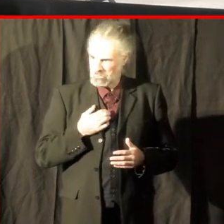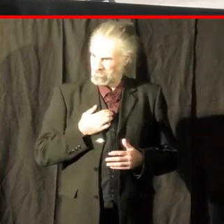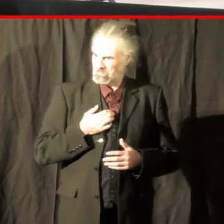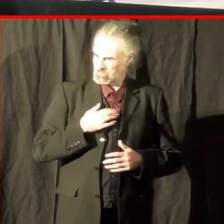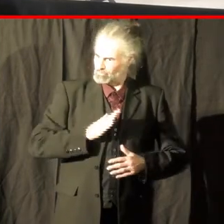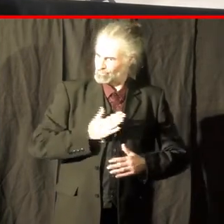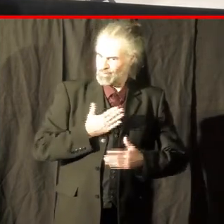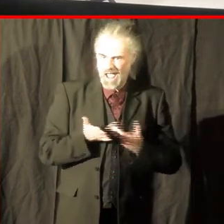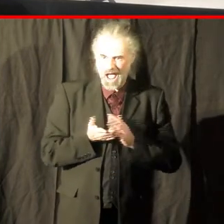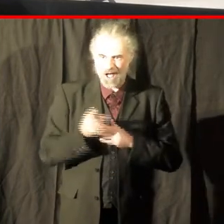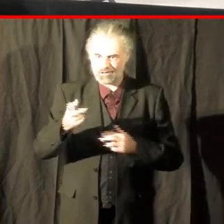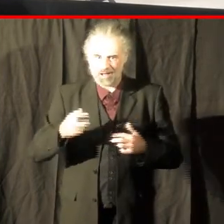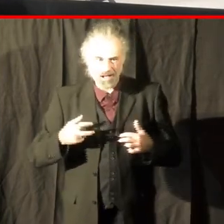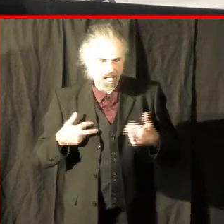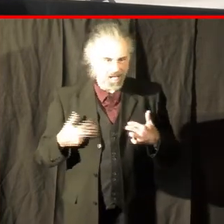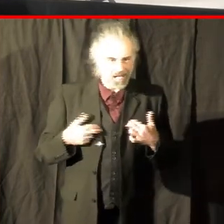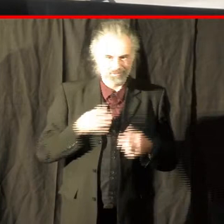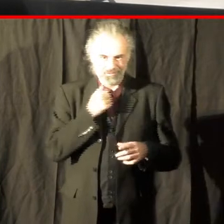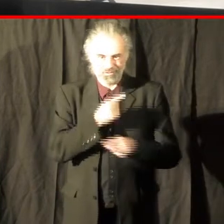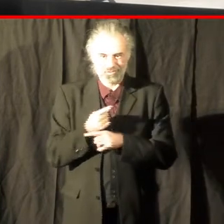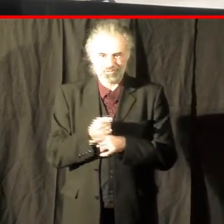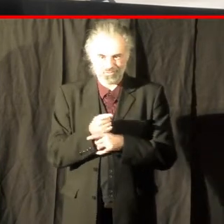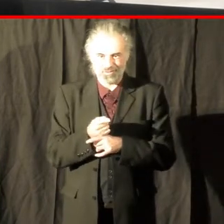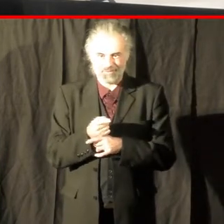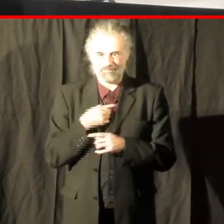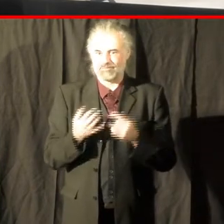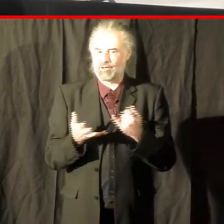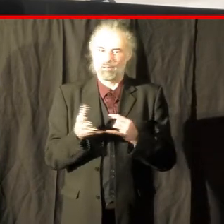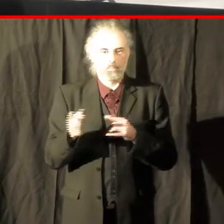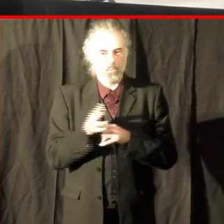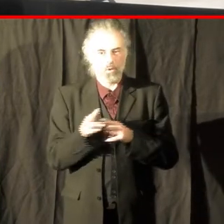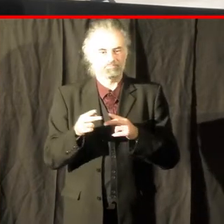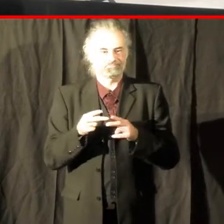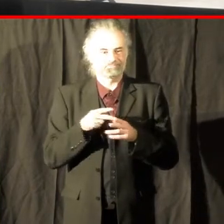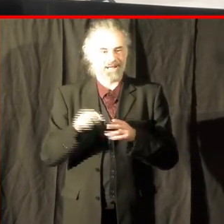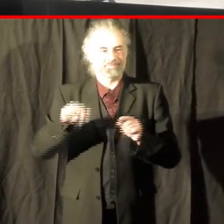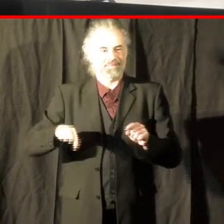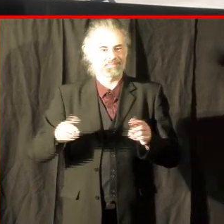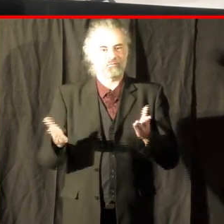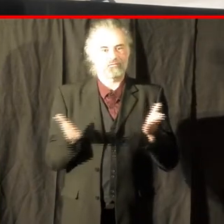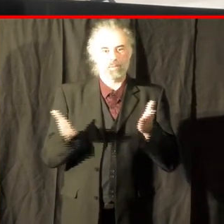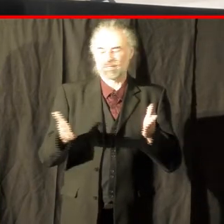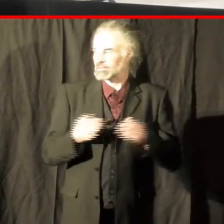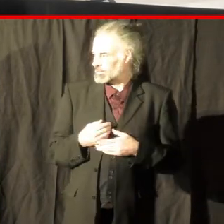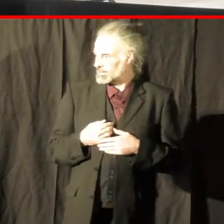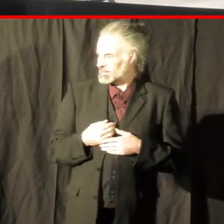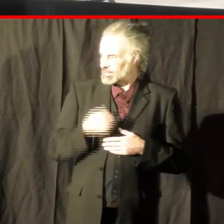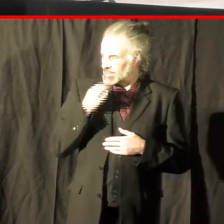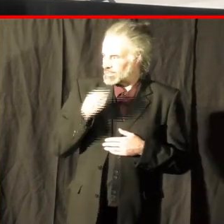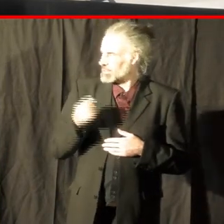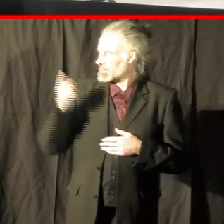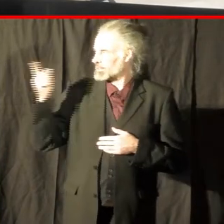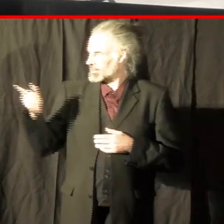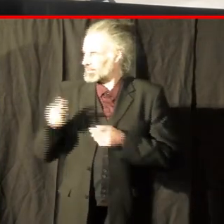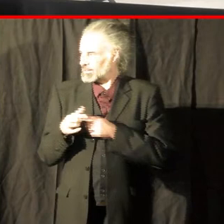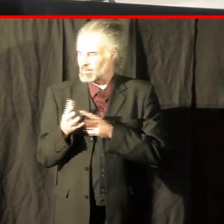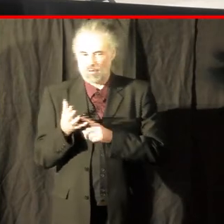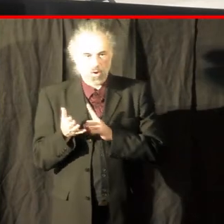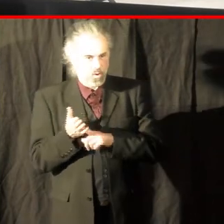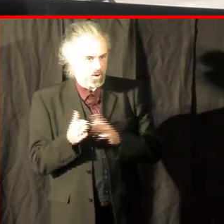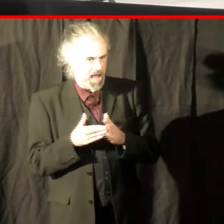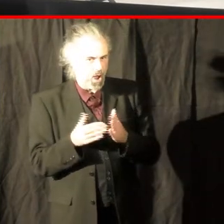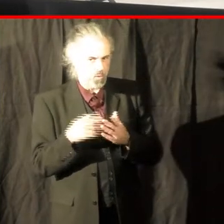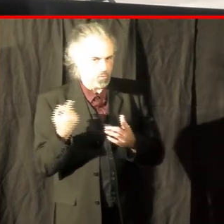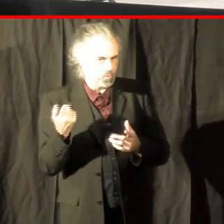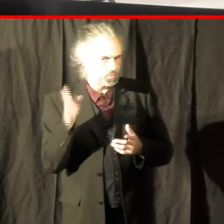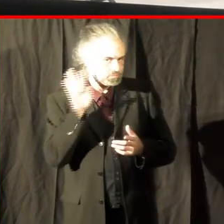other, because that is an essential part of forum theatre working. I'm going to turn to Paul now, because we have asked who is listening from around the world,